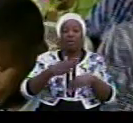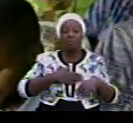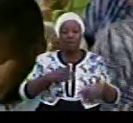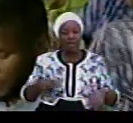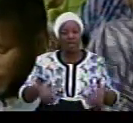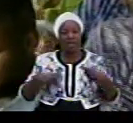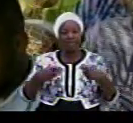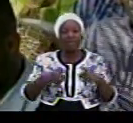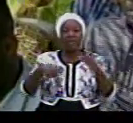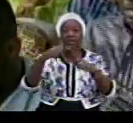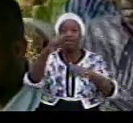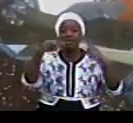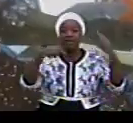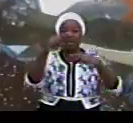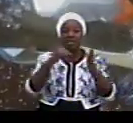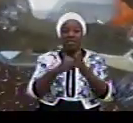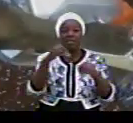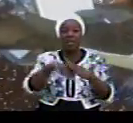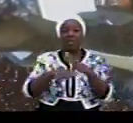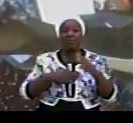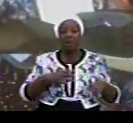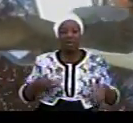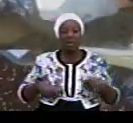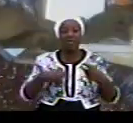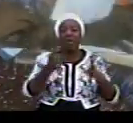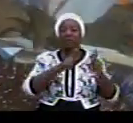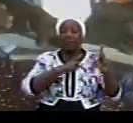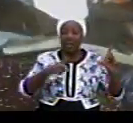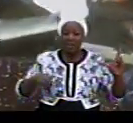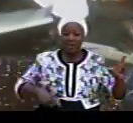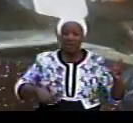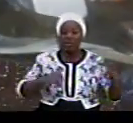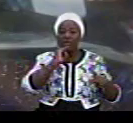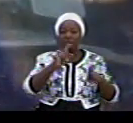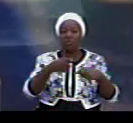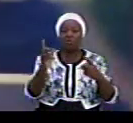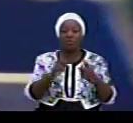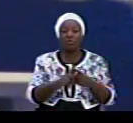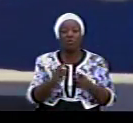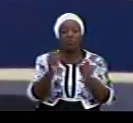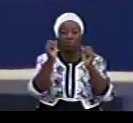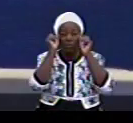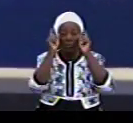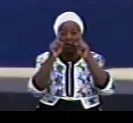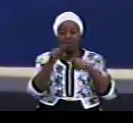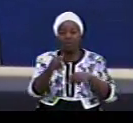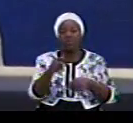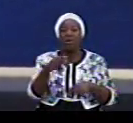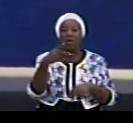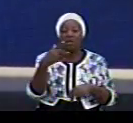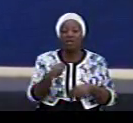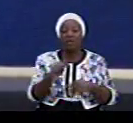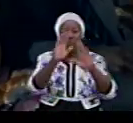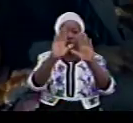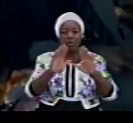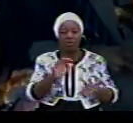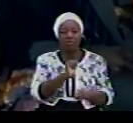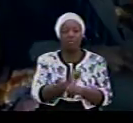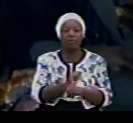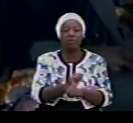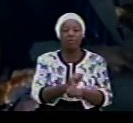my life. The Lord is going to surprise you with a miracle today in Jesus'